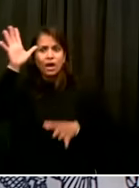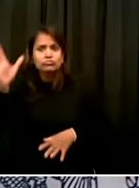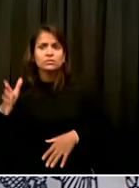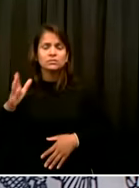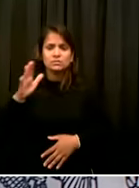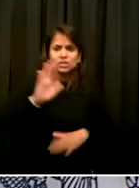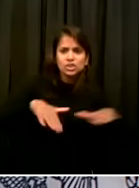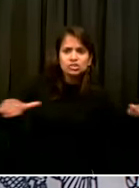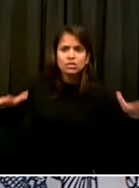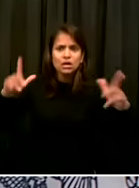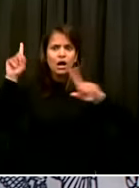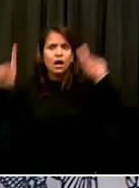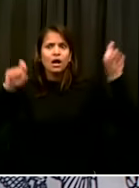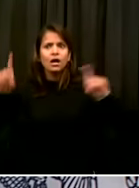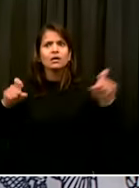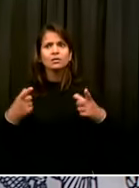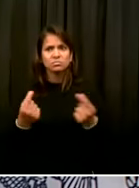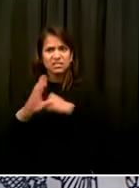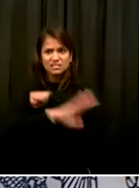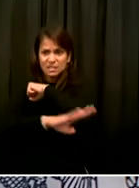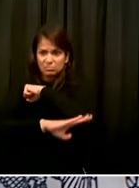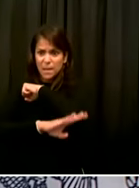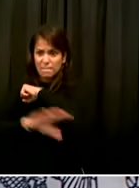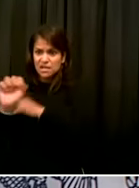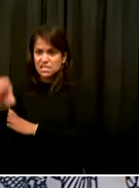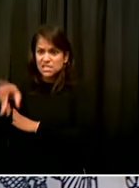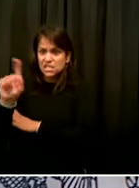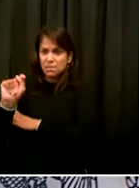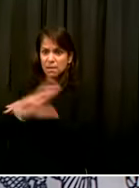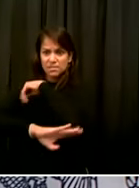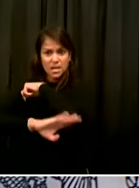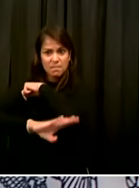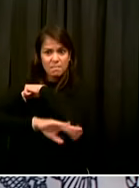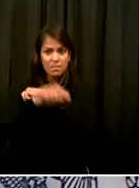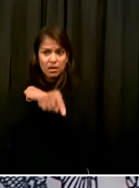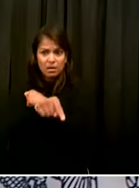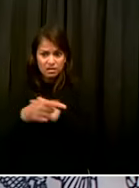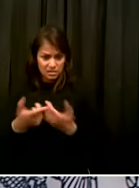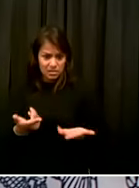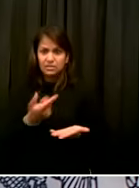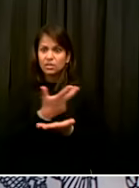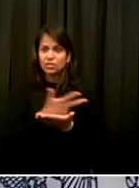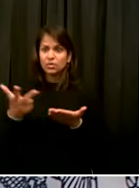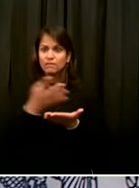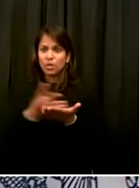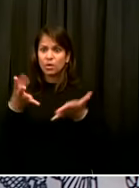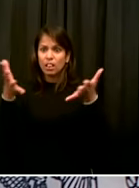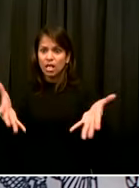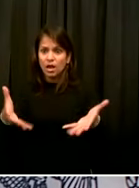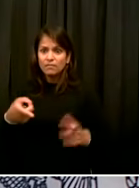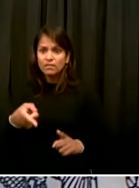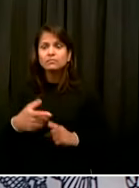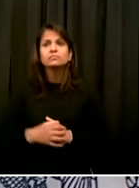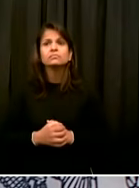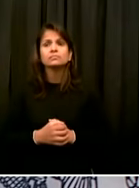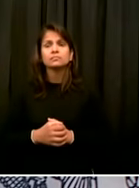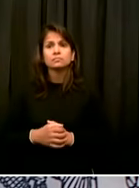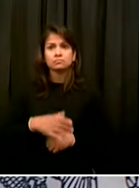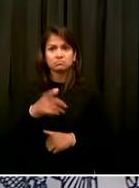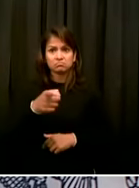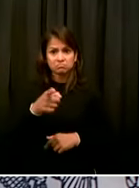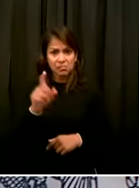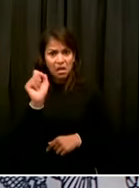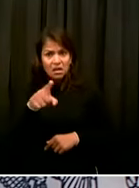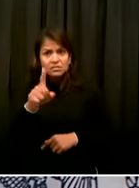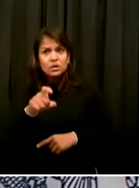how would you assess the likelihood of in-person classes taking place on September 10th, especially in light of